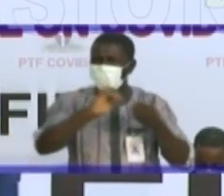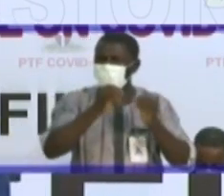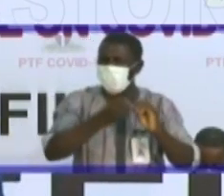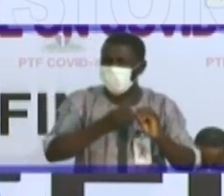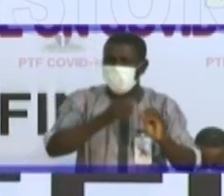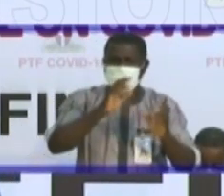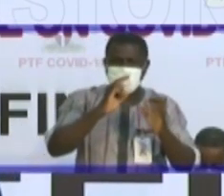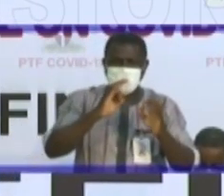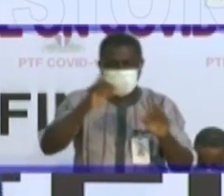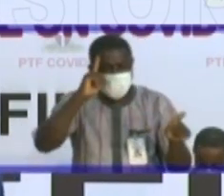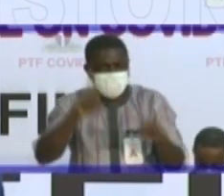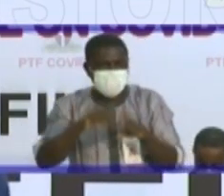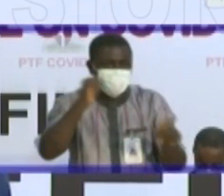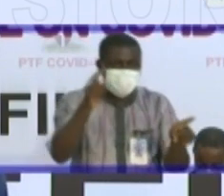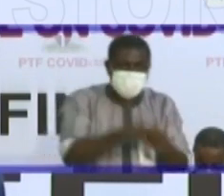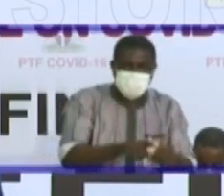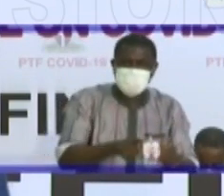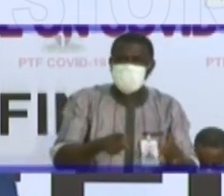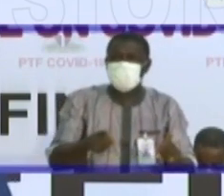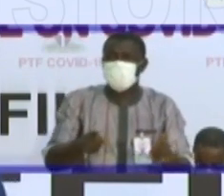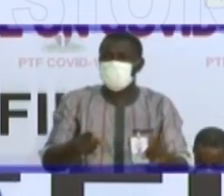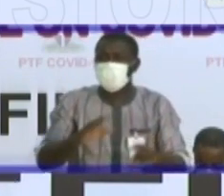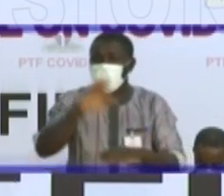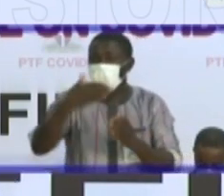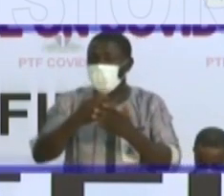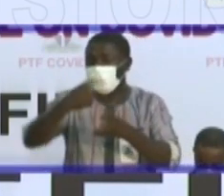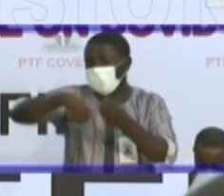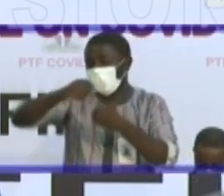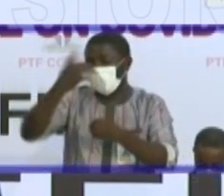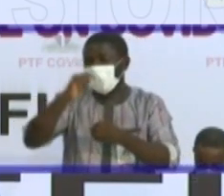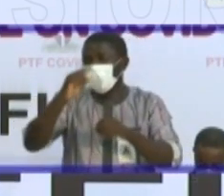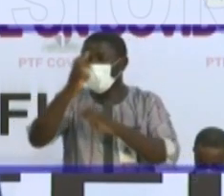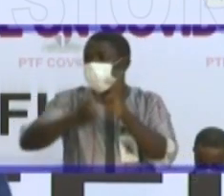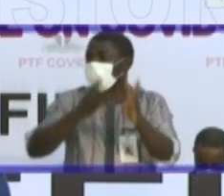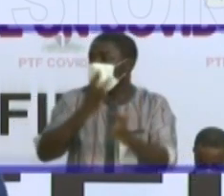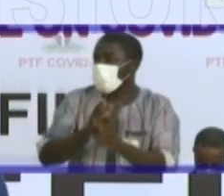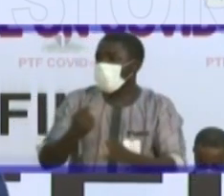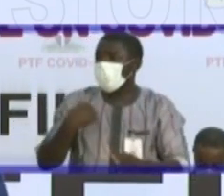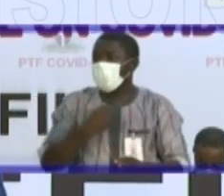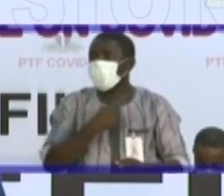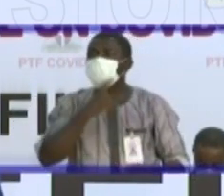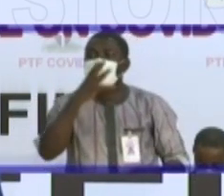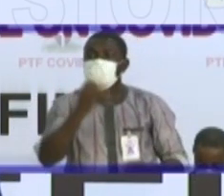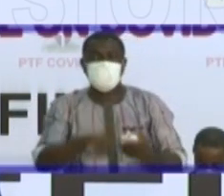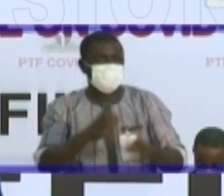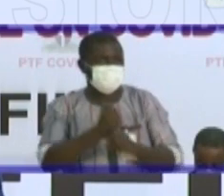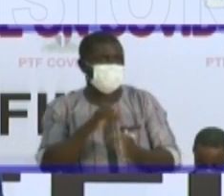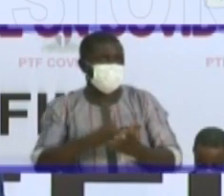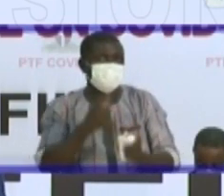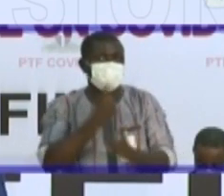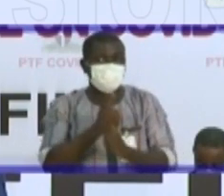you know, brothers and sisters all around the world. And, you know, we really want to get it right, you